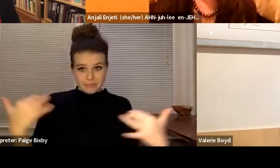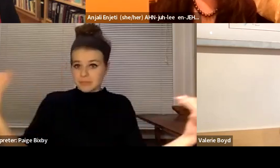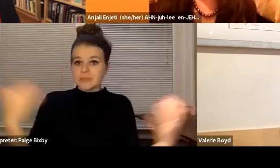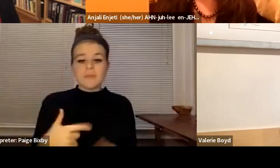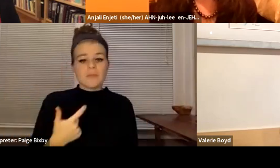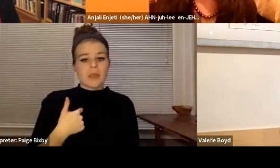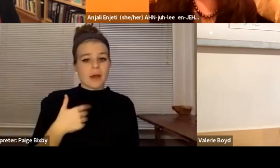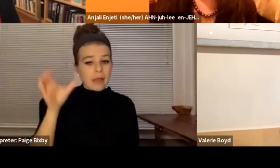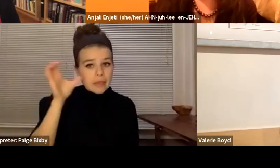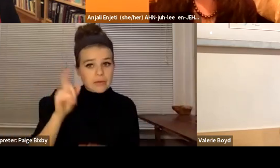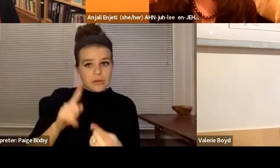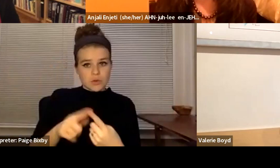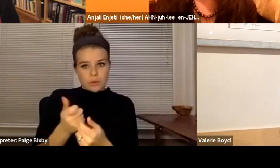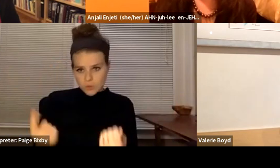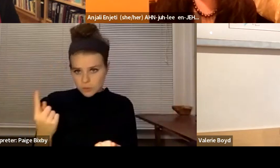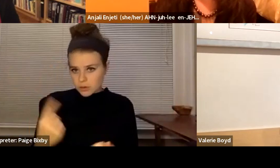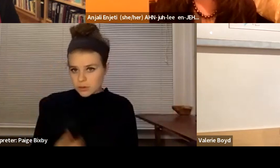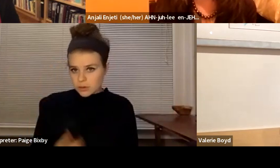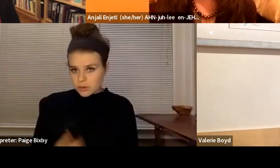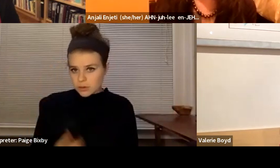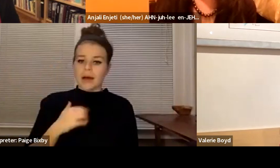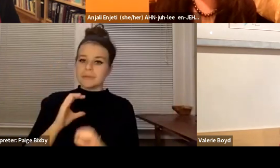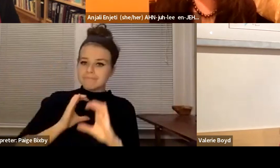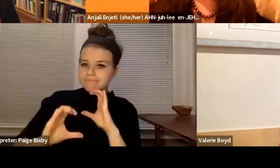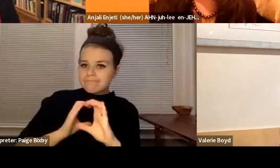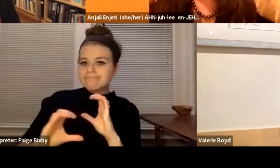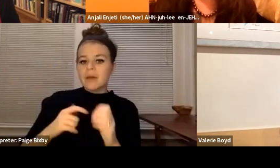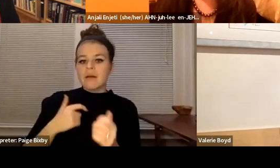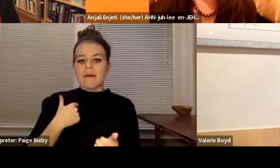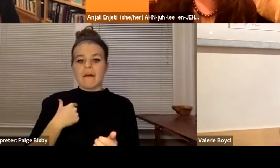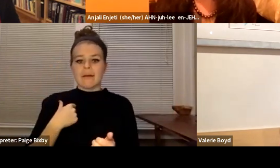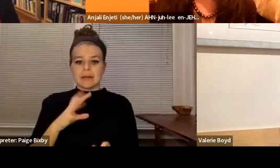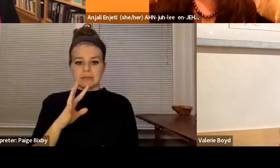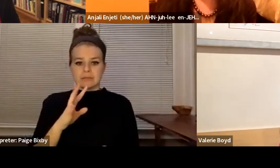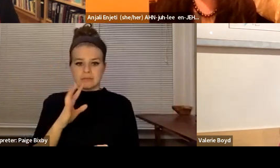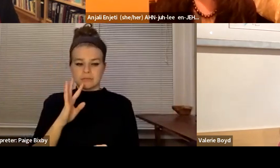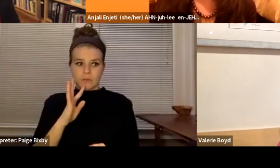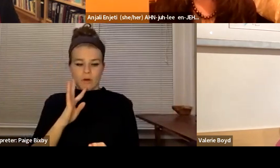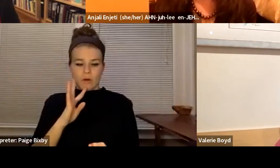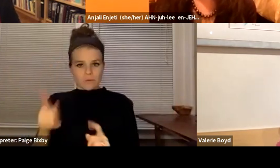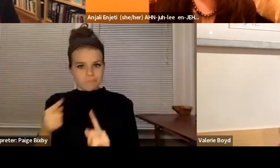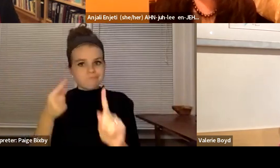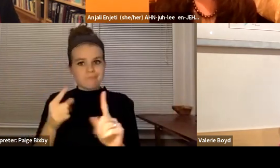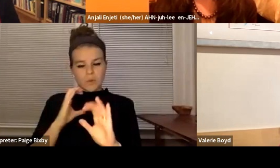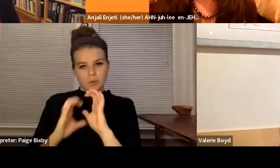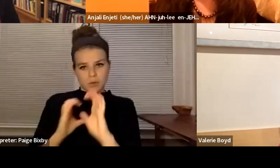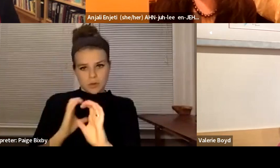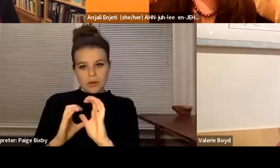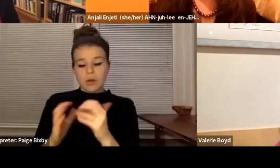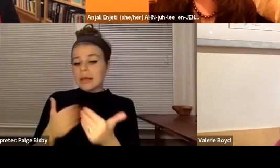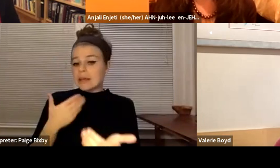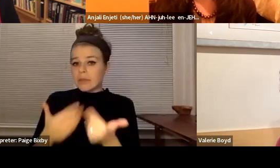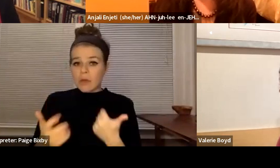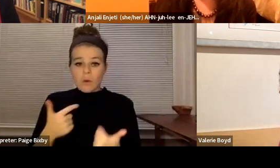I listen to everyone. I communicate. I speak to communicate. And so even though I speak in